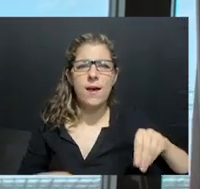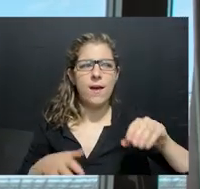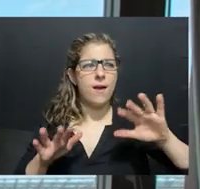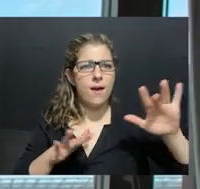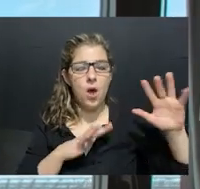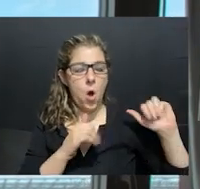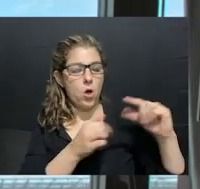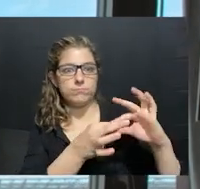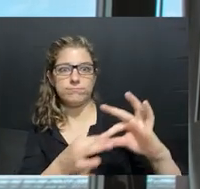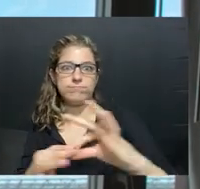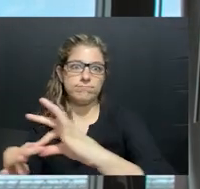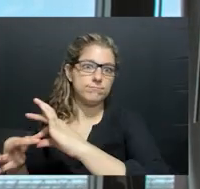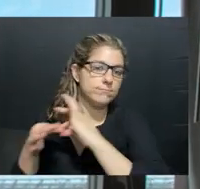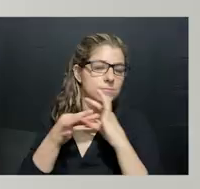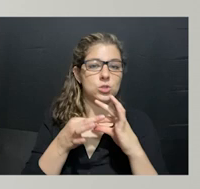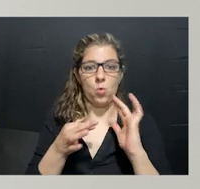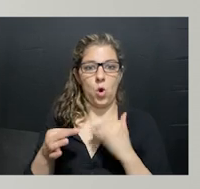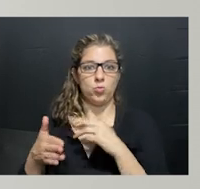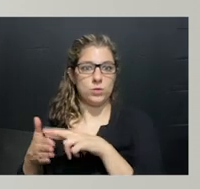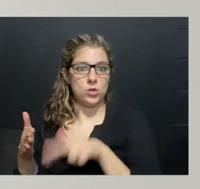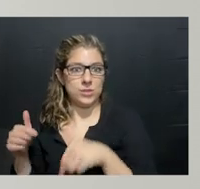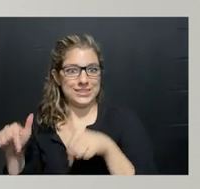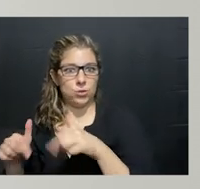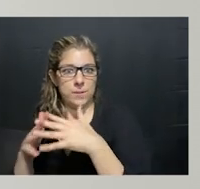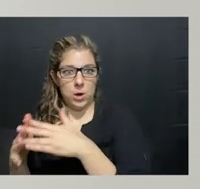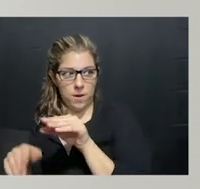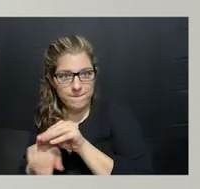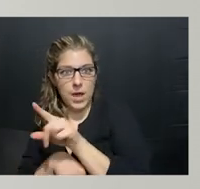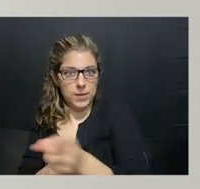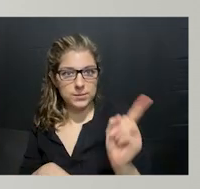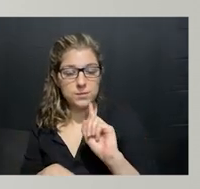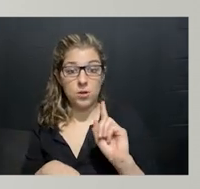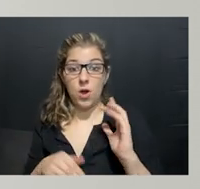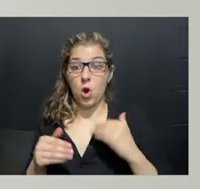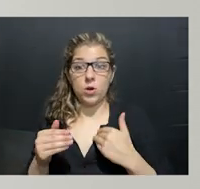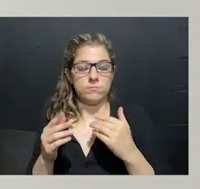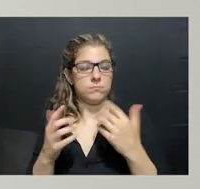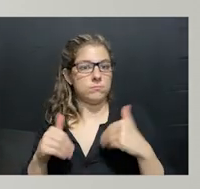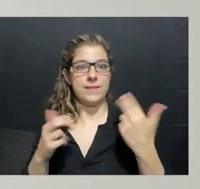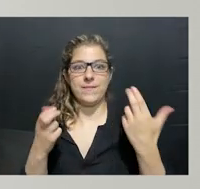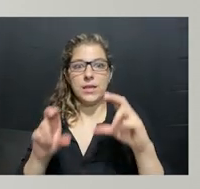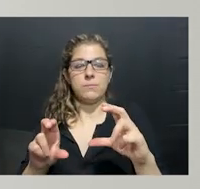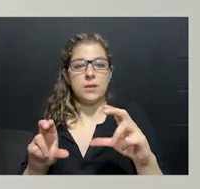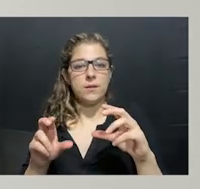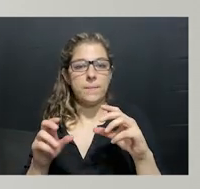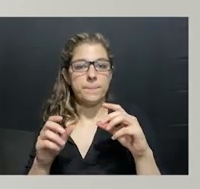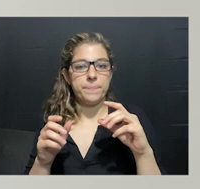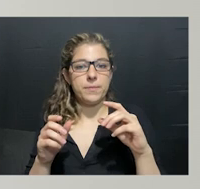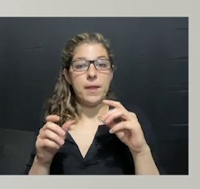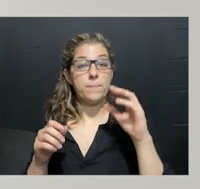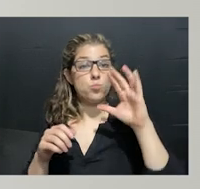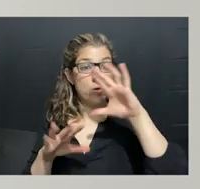are interconnected to the outcomes that we have. One of the most extraordinary investments that this country's ever made is the investment